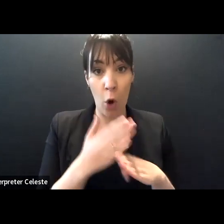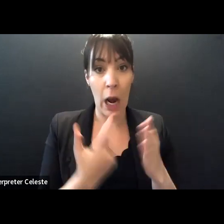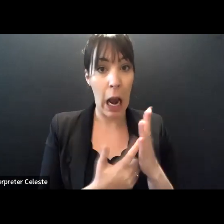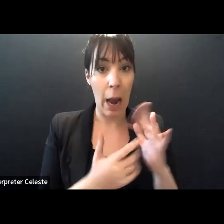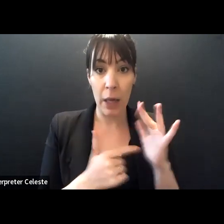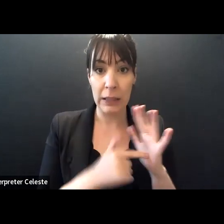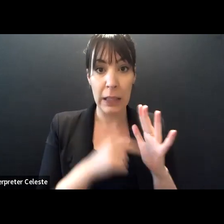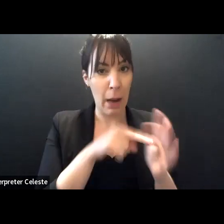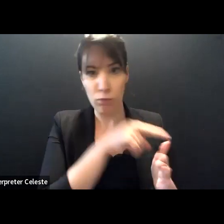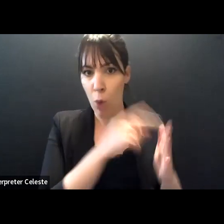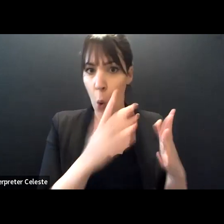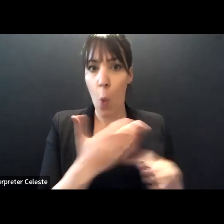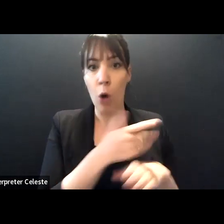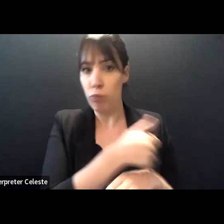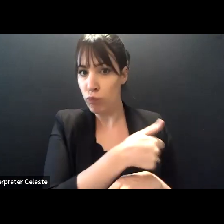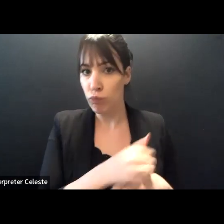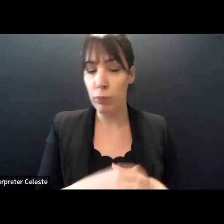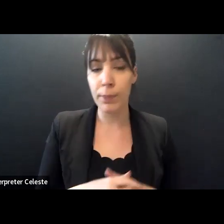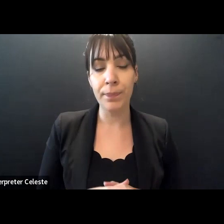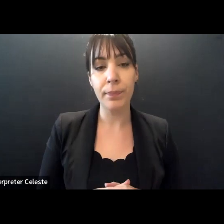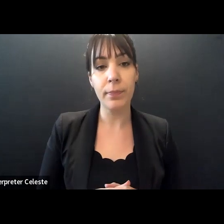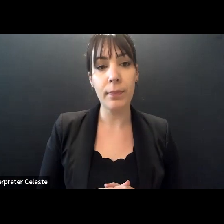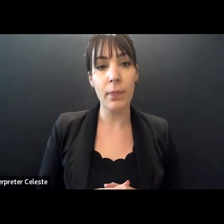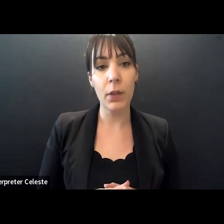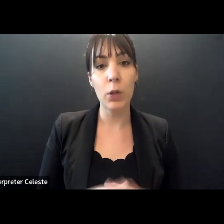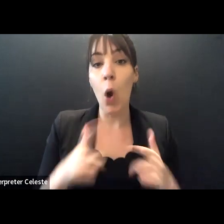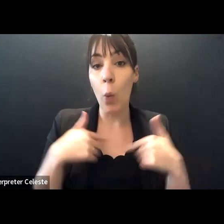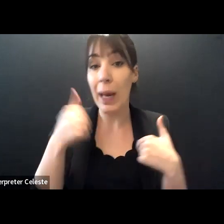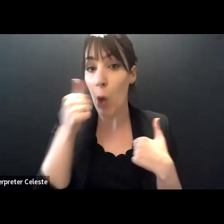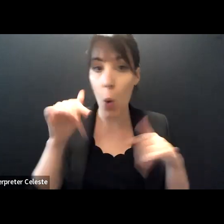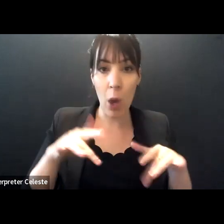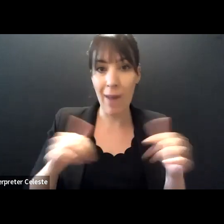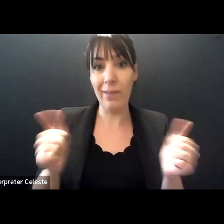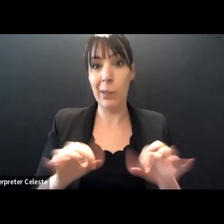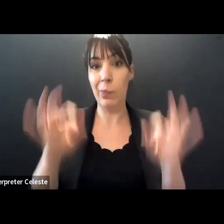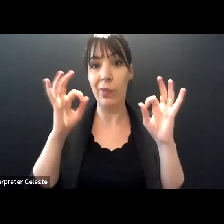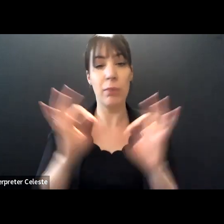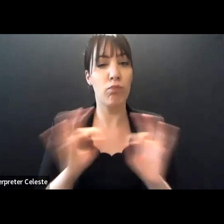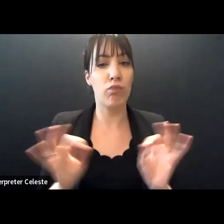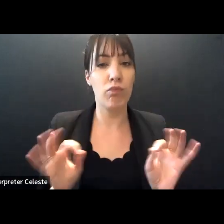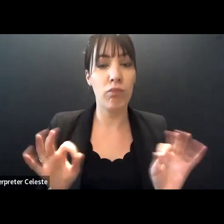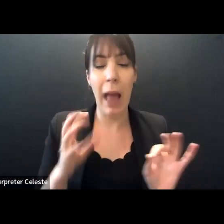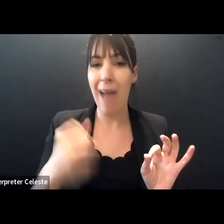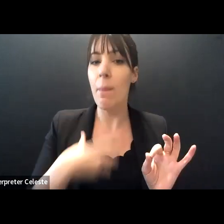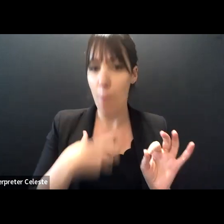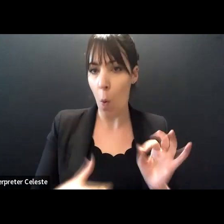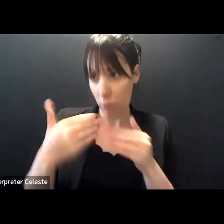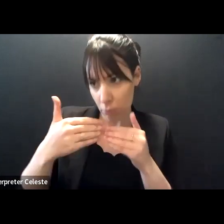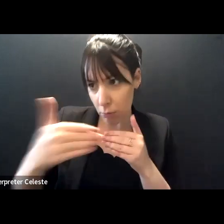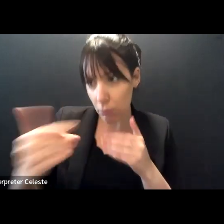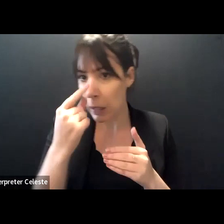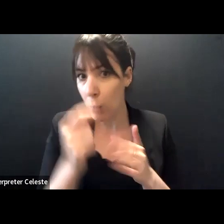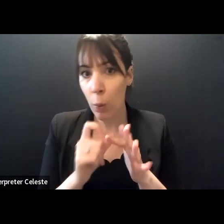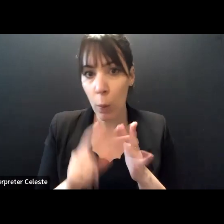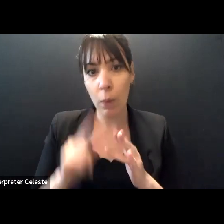further. And as I said, this is not done for us. There's a lot long way to go, but being recognized as a leader in